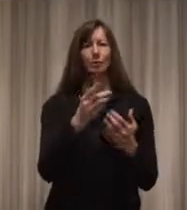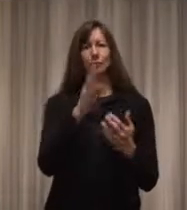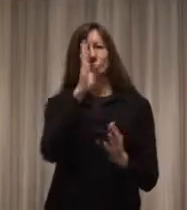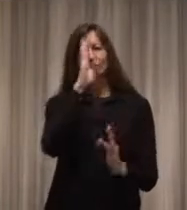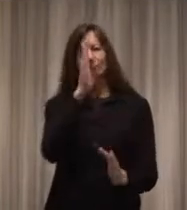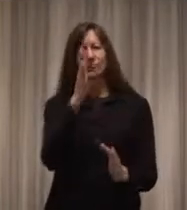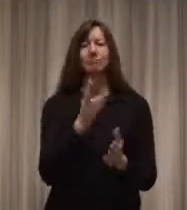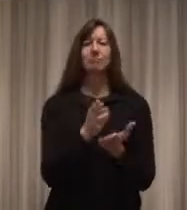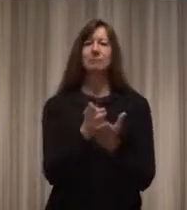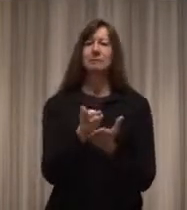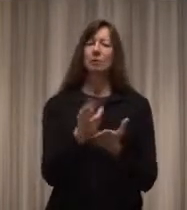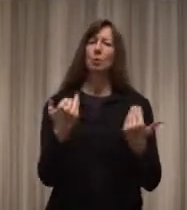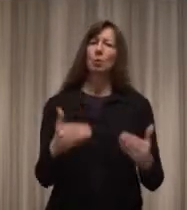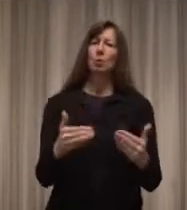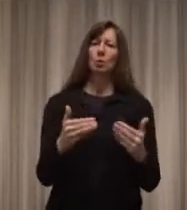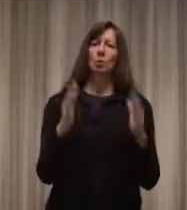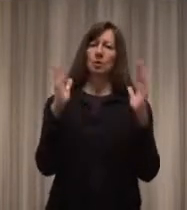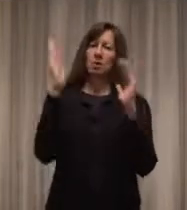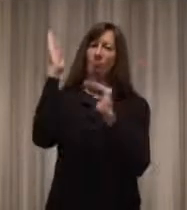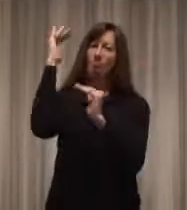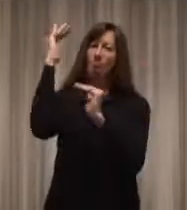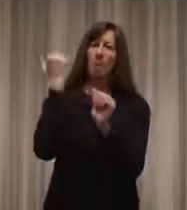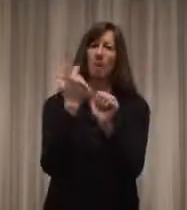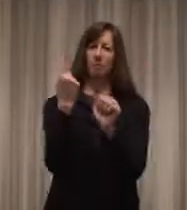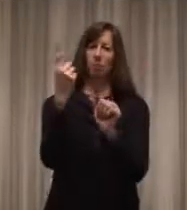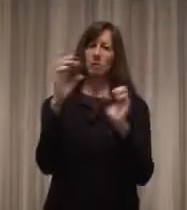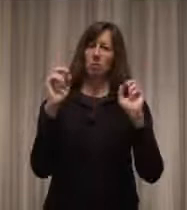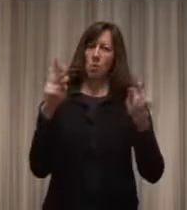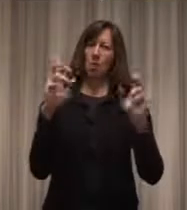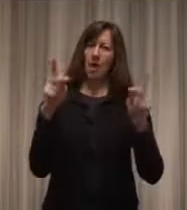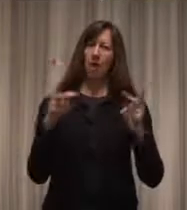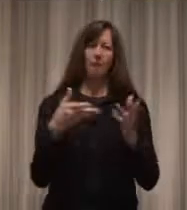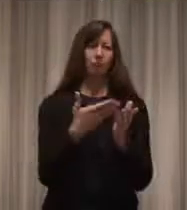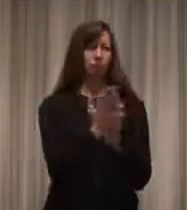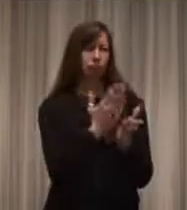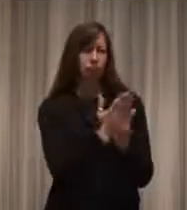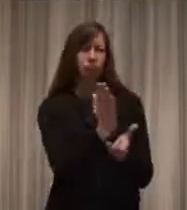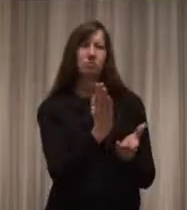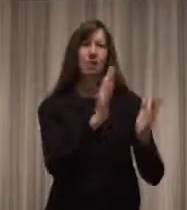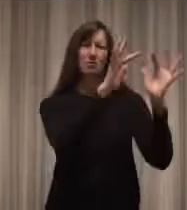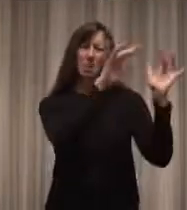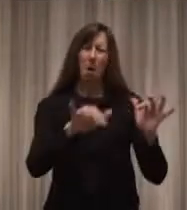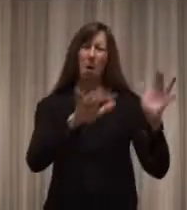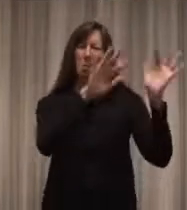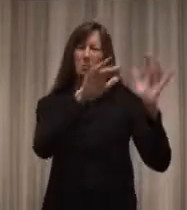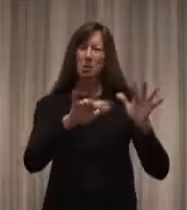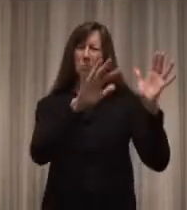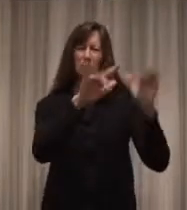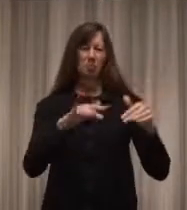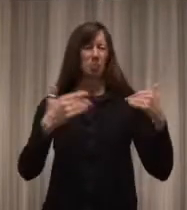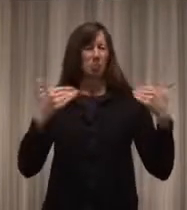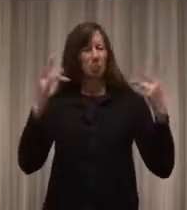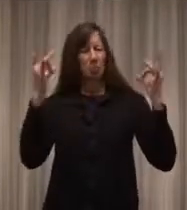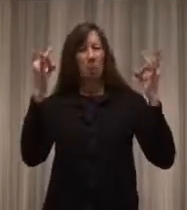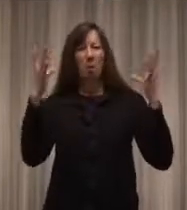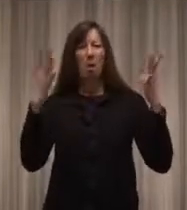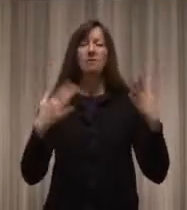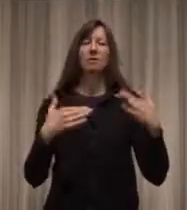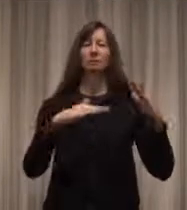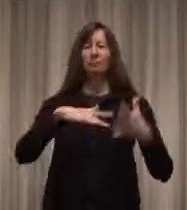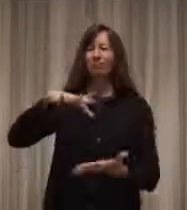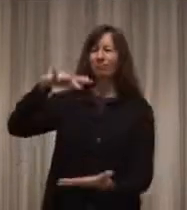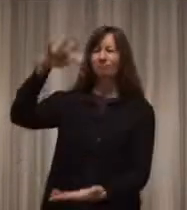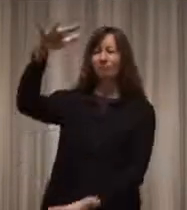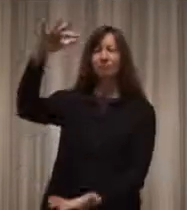significant snowstorm. We've had no reports of any major issues. I especially want to thank